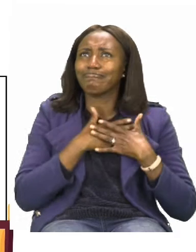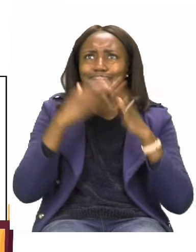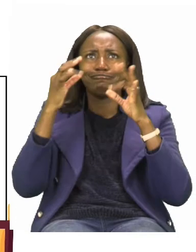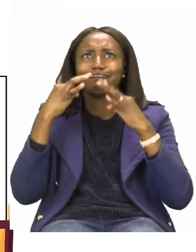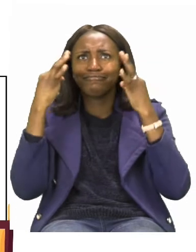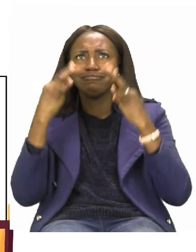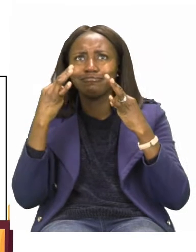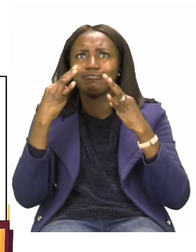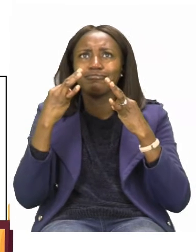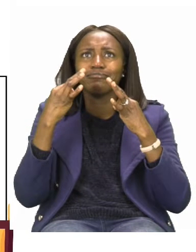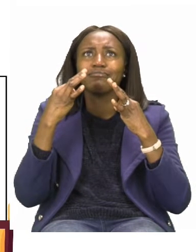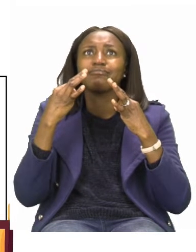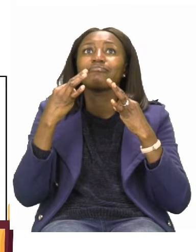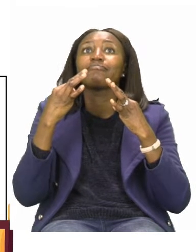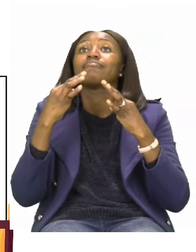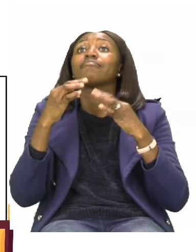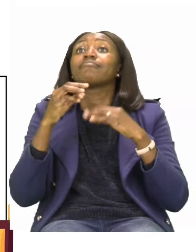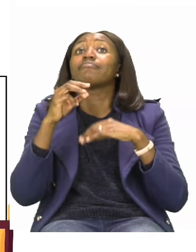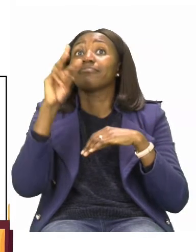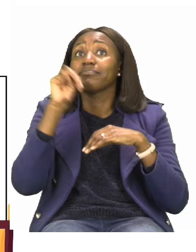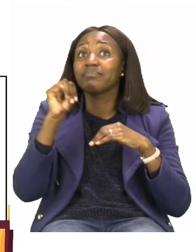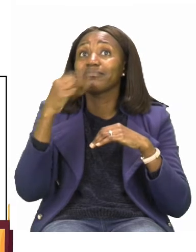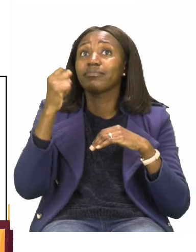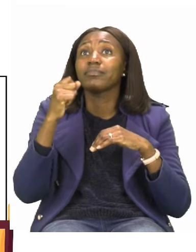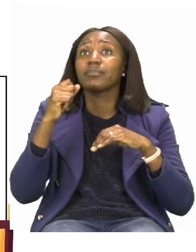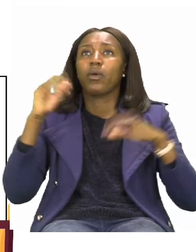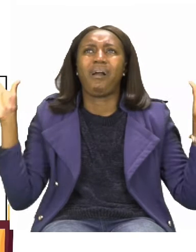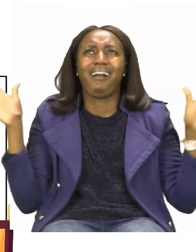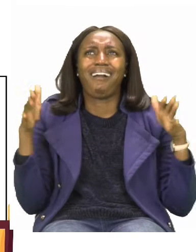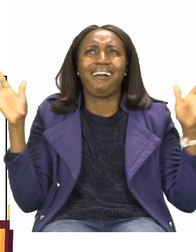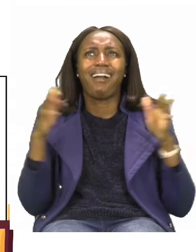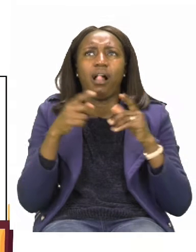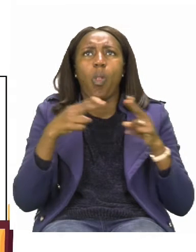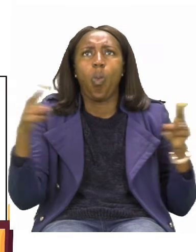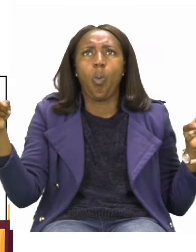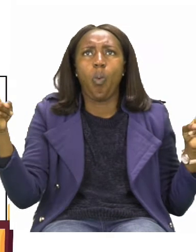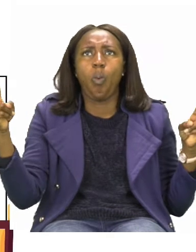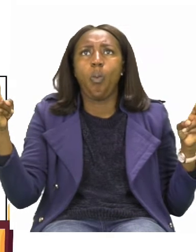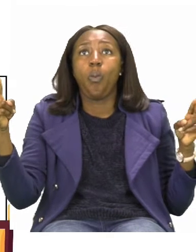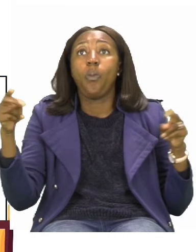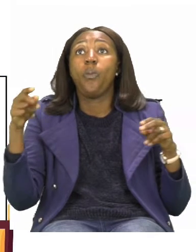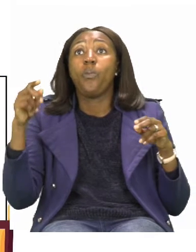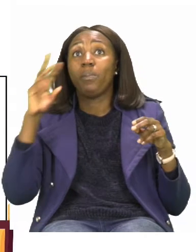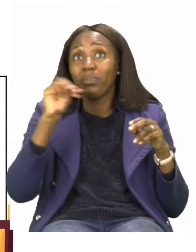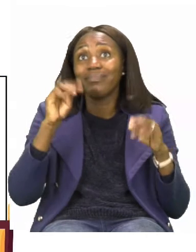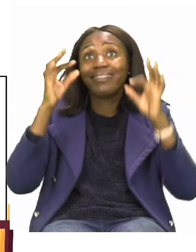has long wings. Ming sang a song for the